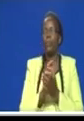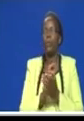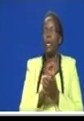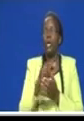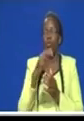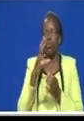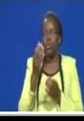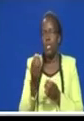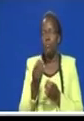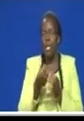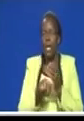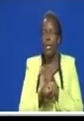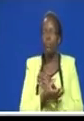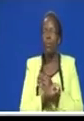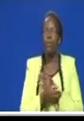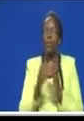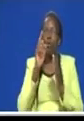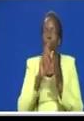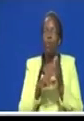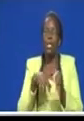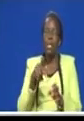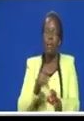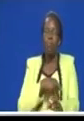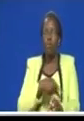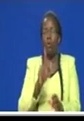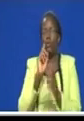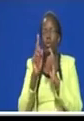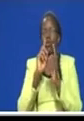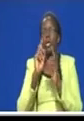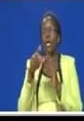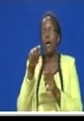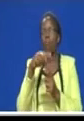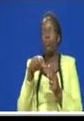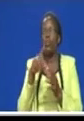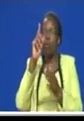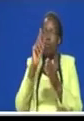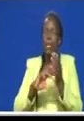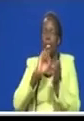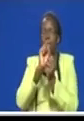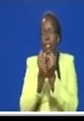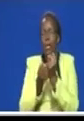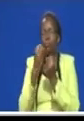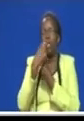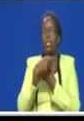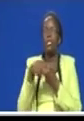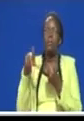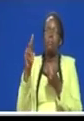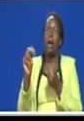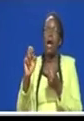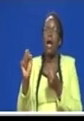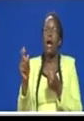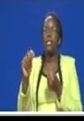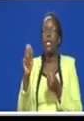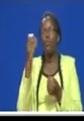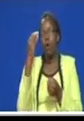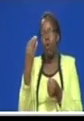you simply explain what the poem is talking about. What is the subject matter of the poem is the same as what is the